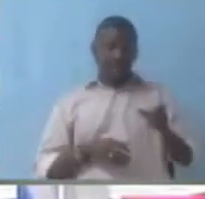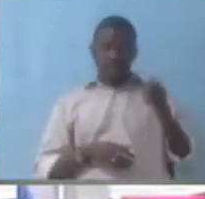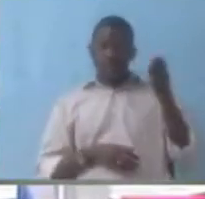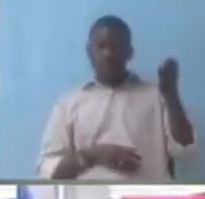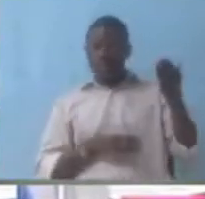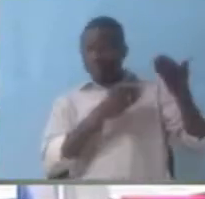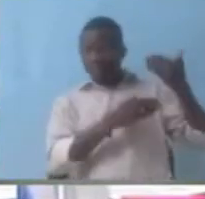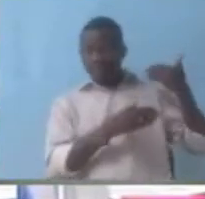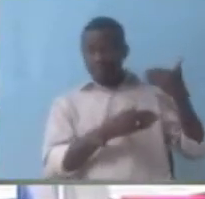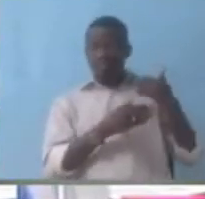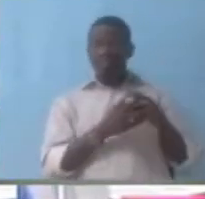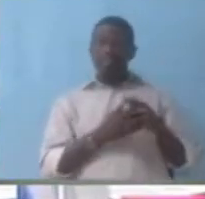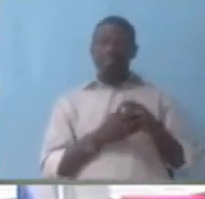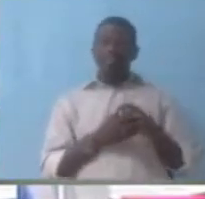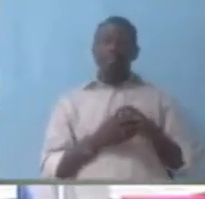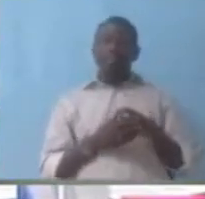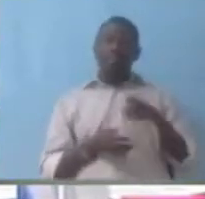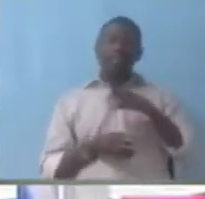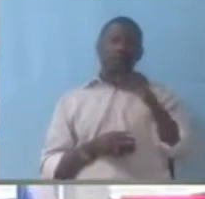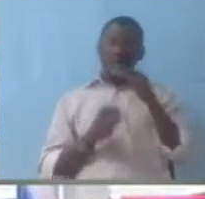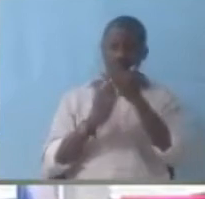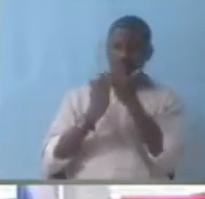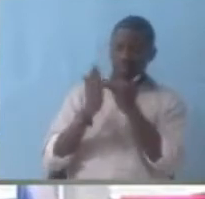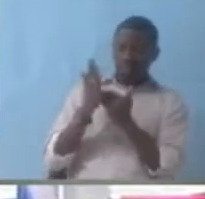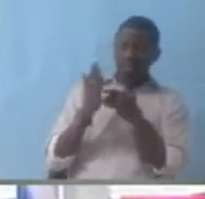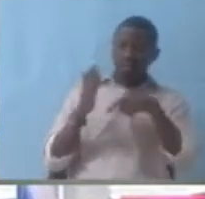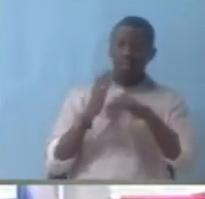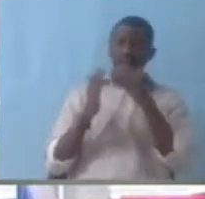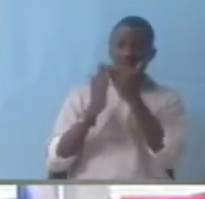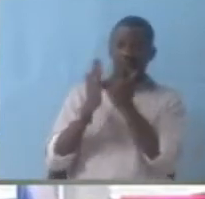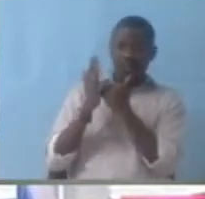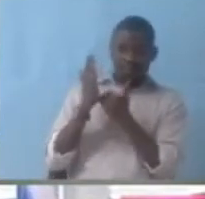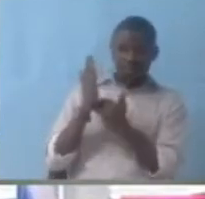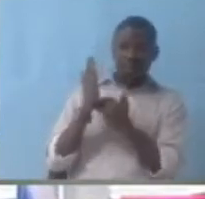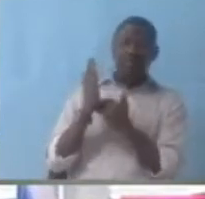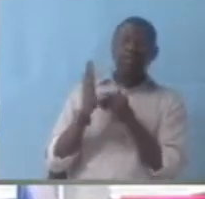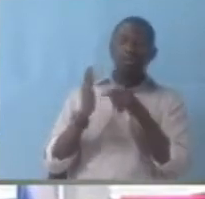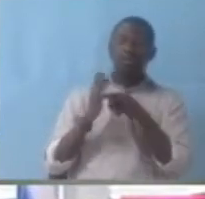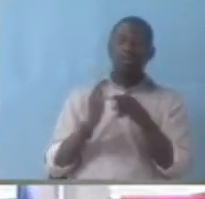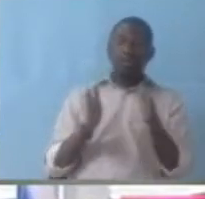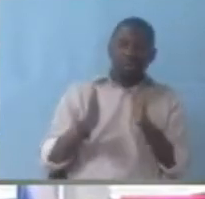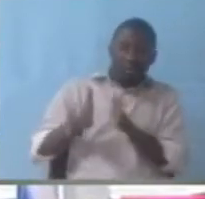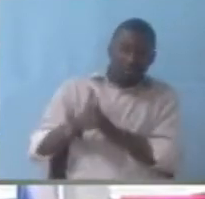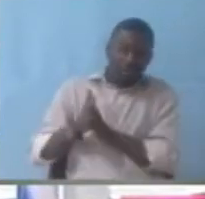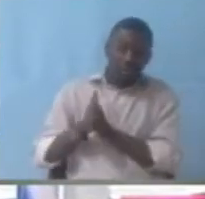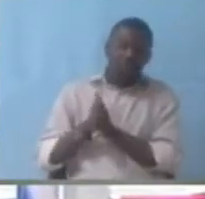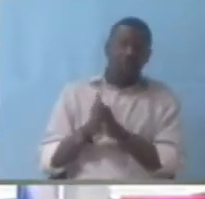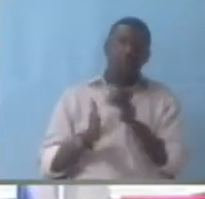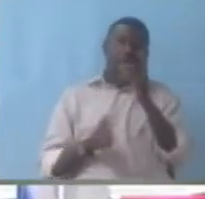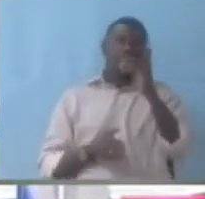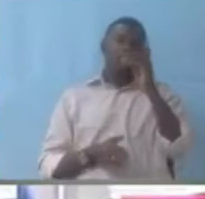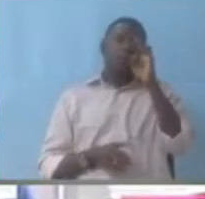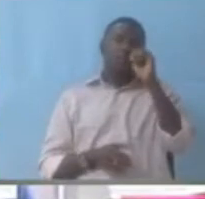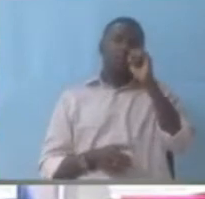ke wale magistrate oti. They were basically listed in the list that was attached to decree number 3. Andu